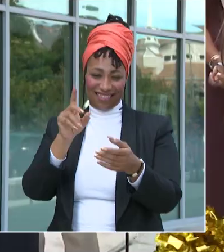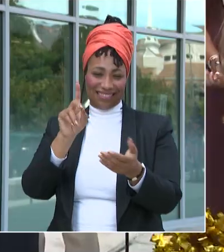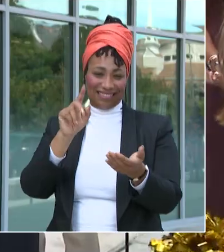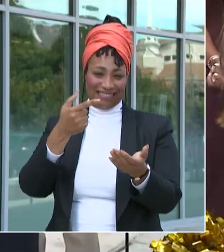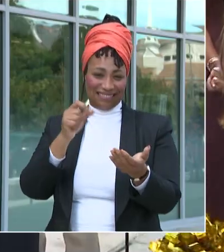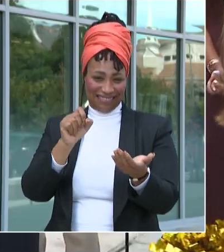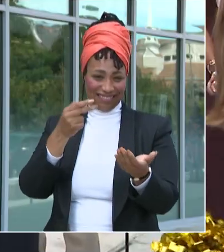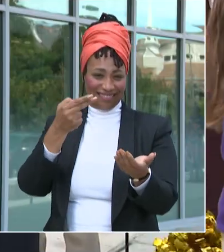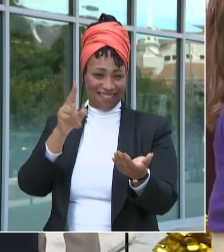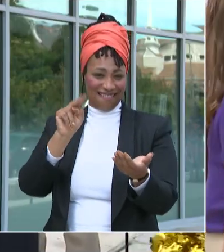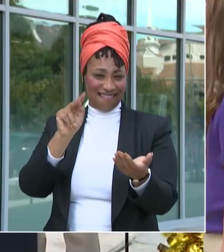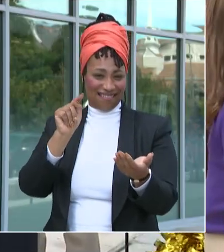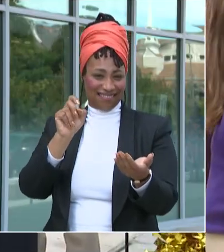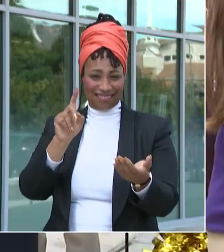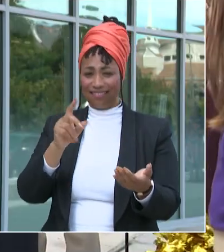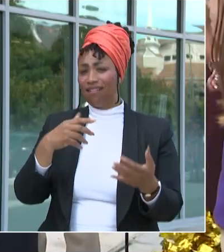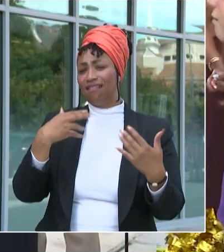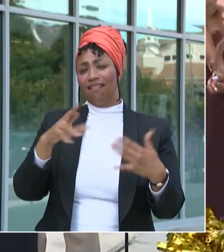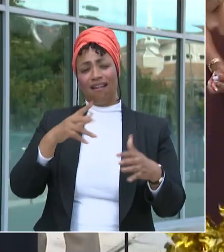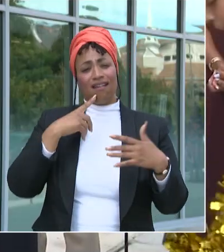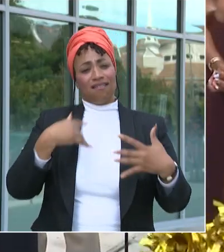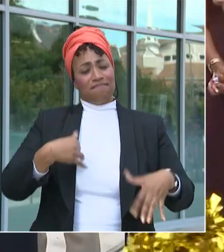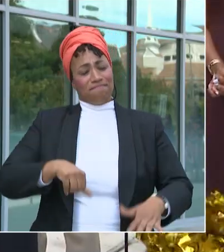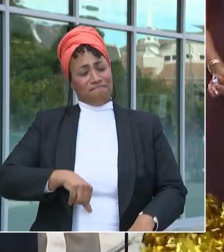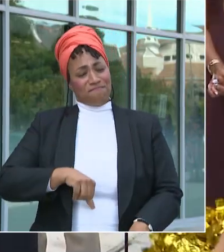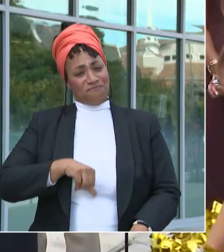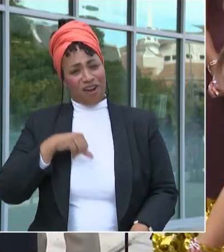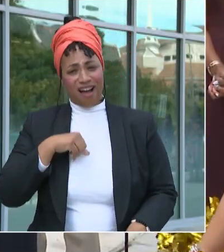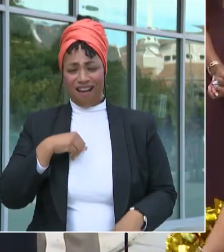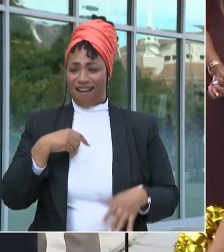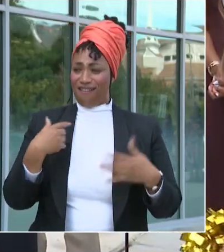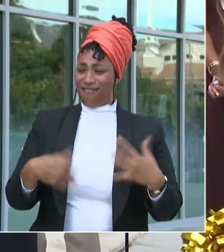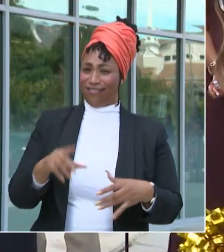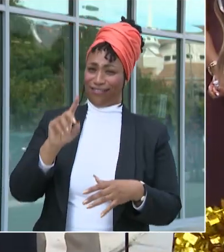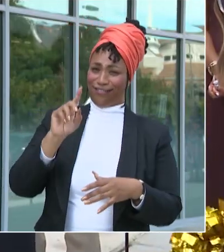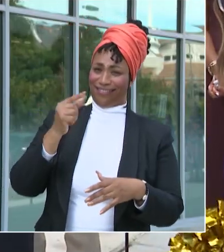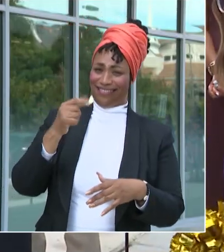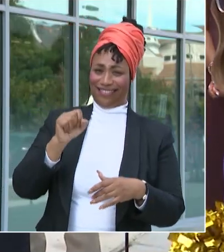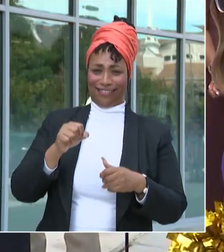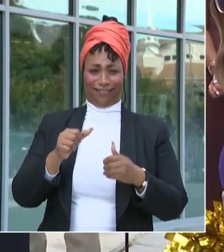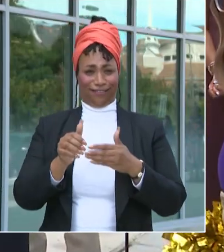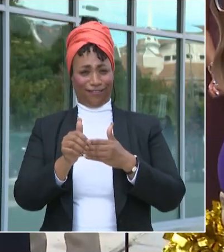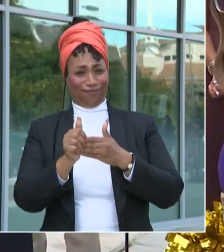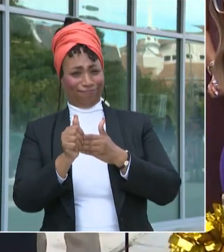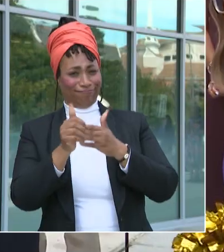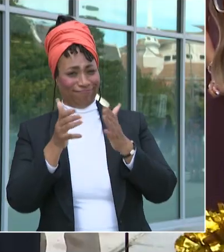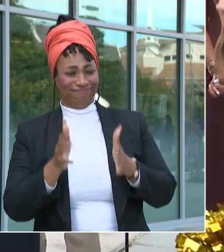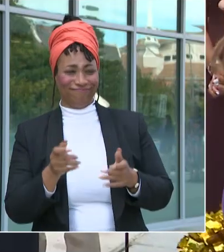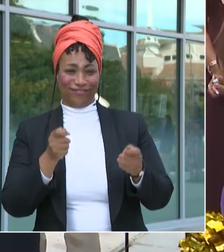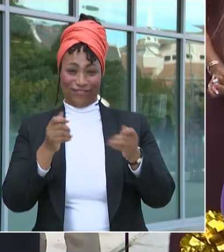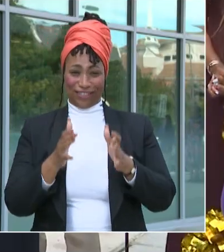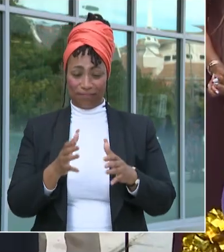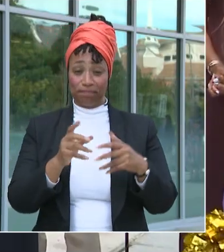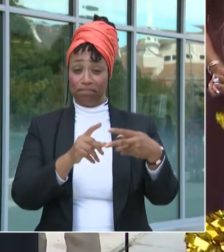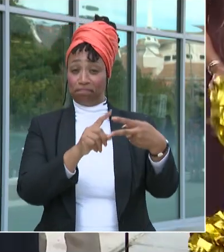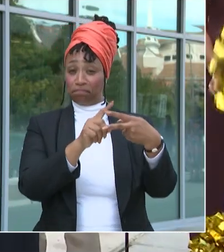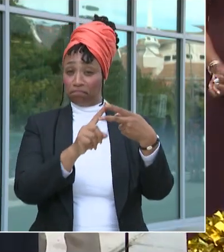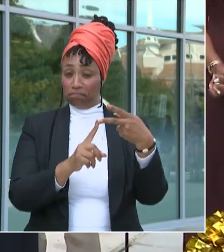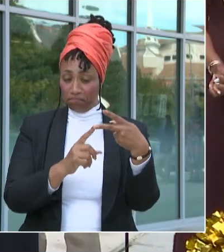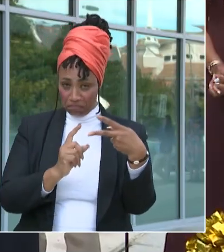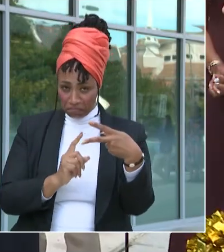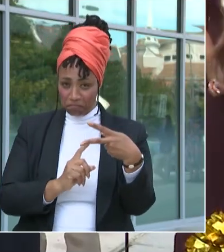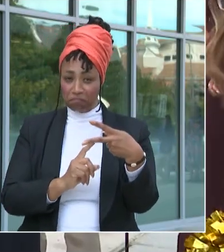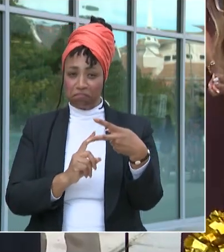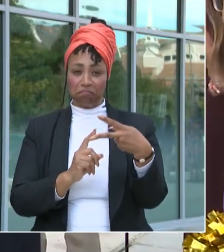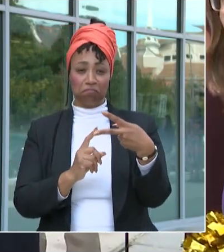Services, and we're really excited to be here today. I have two roles. The first is to thank folks that helped make today possible, and it was a team